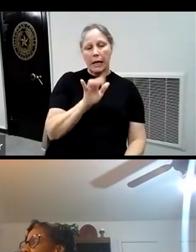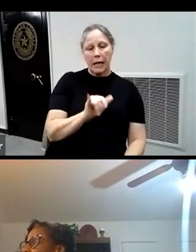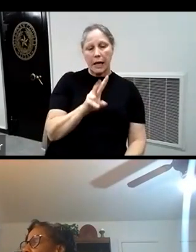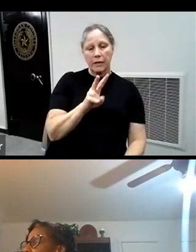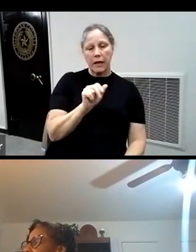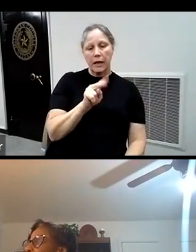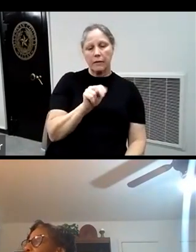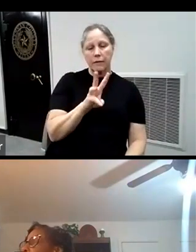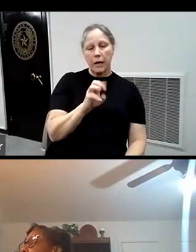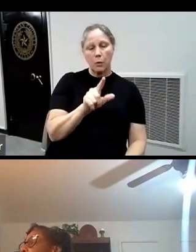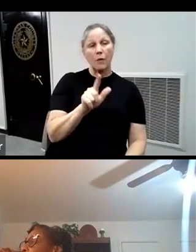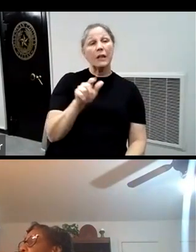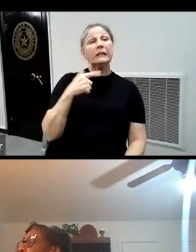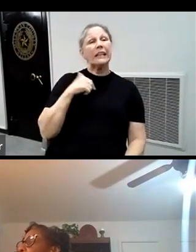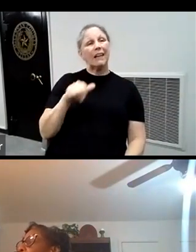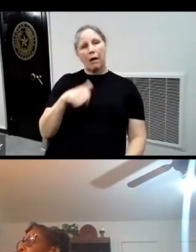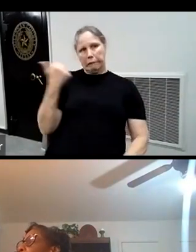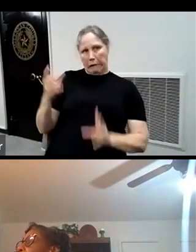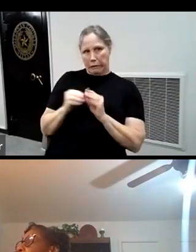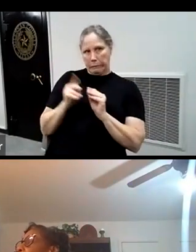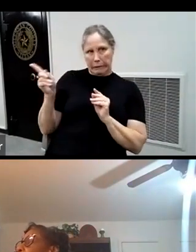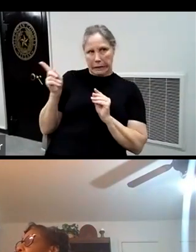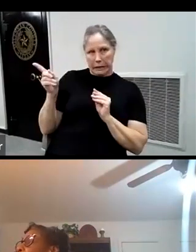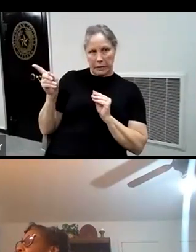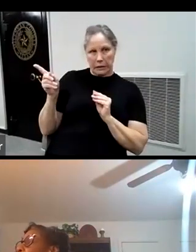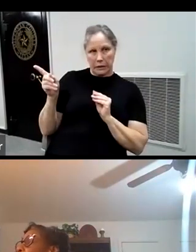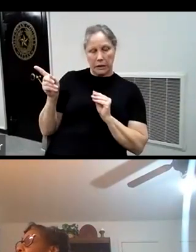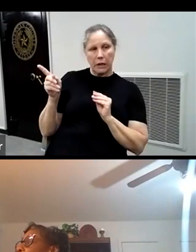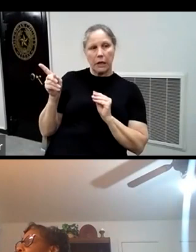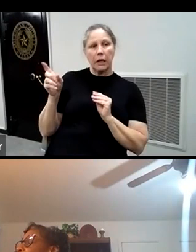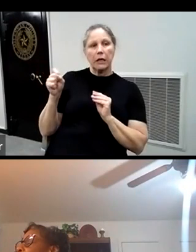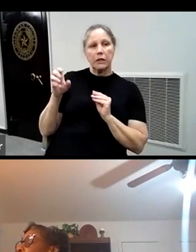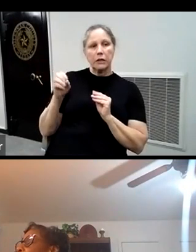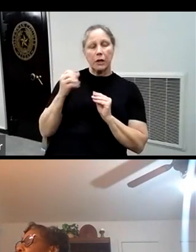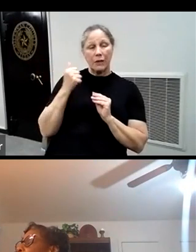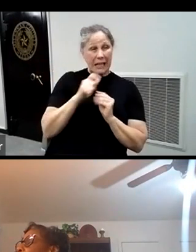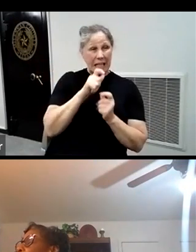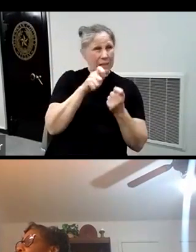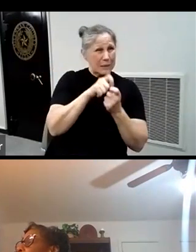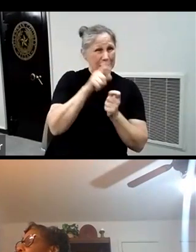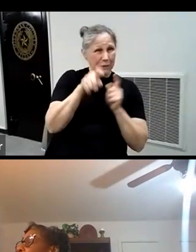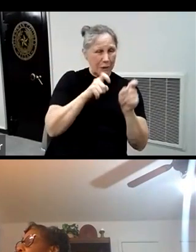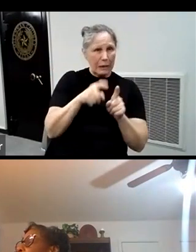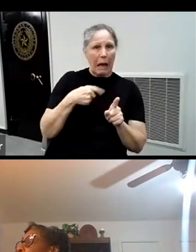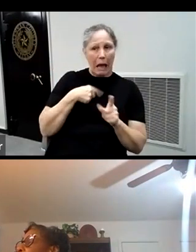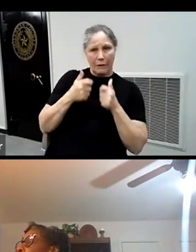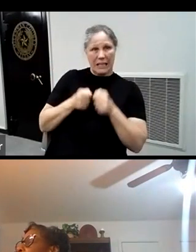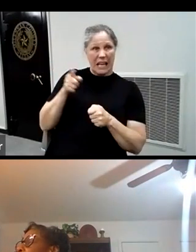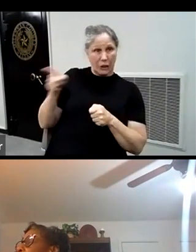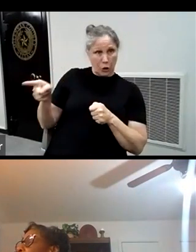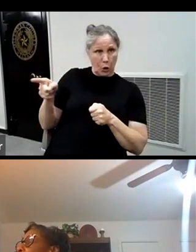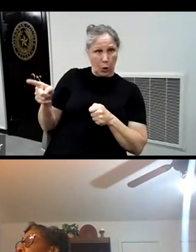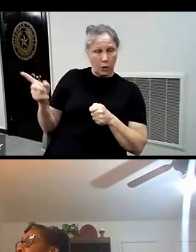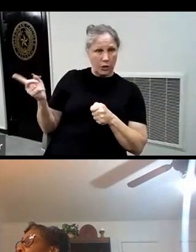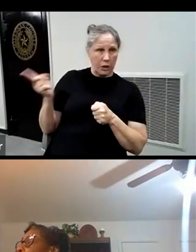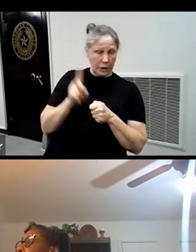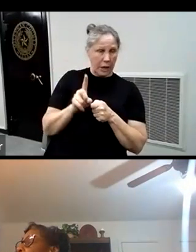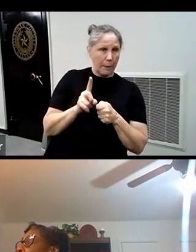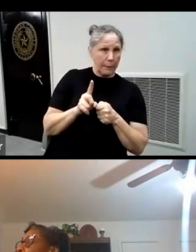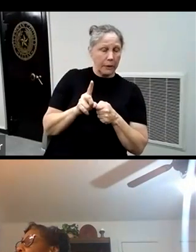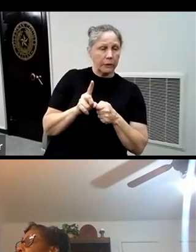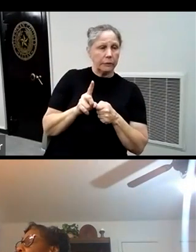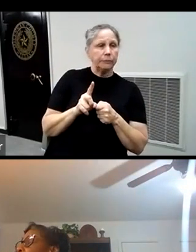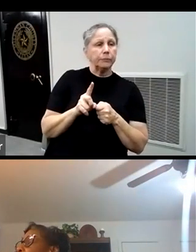on another Zoom call this morning on election security. So if there's any specific questions, we can text her and get her over here. We can hold this